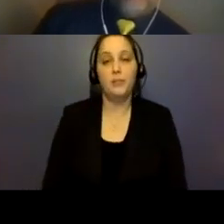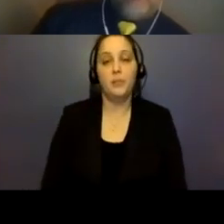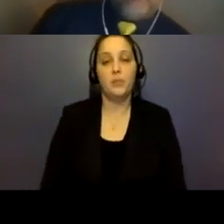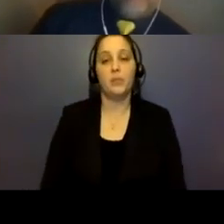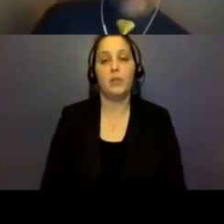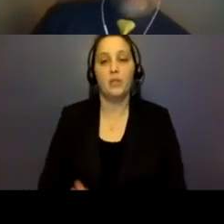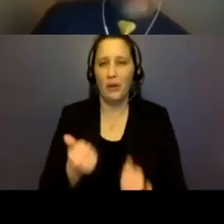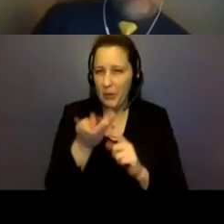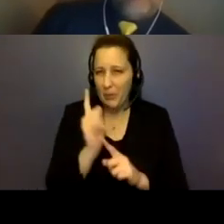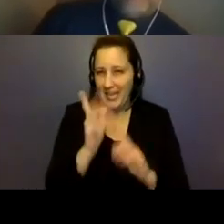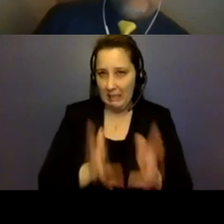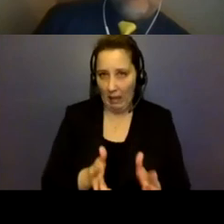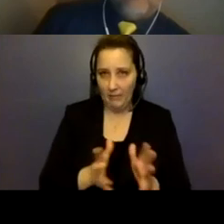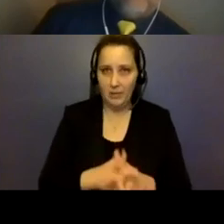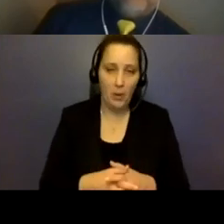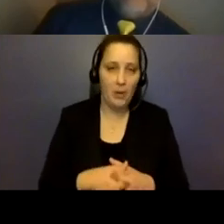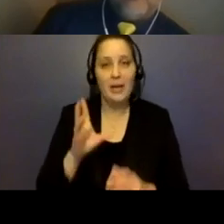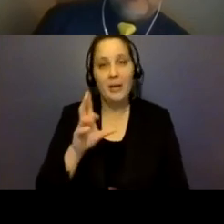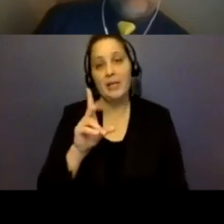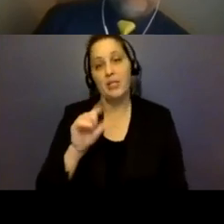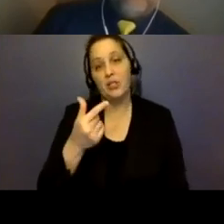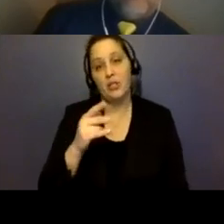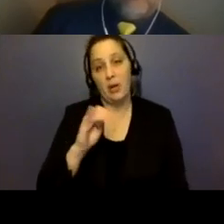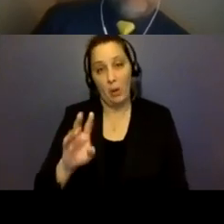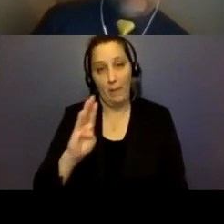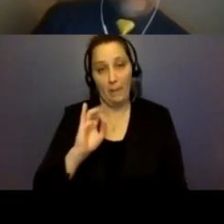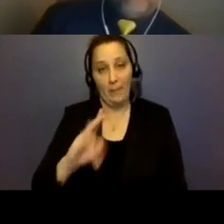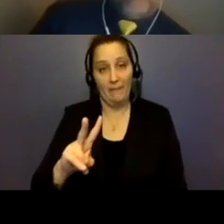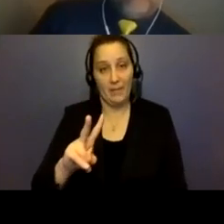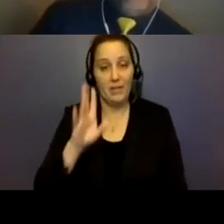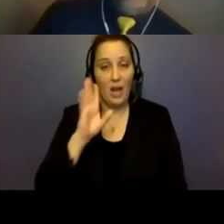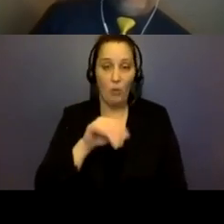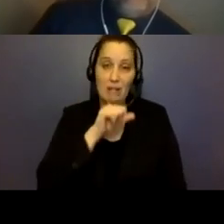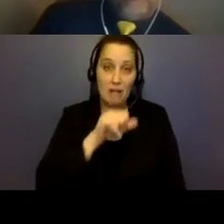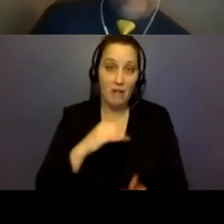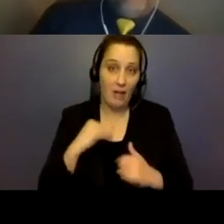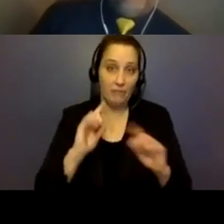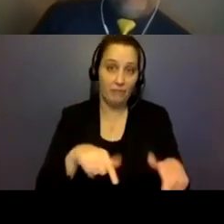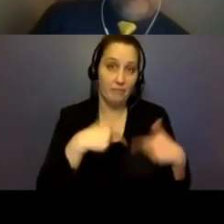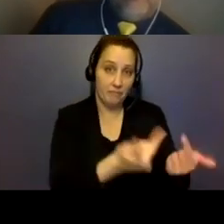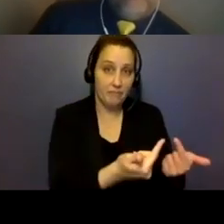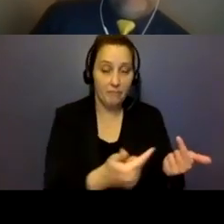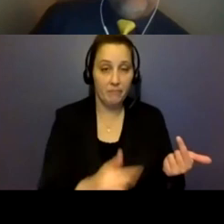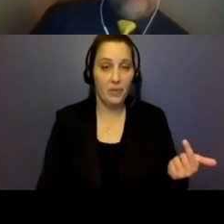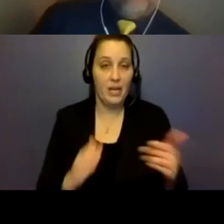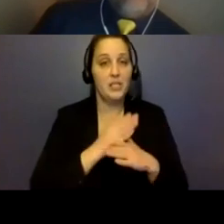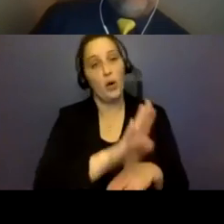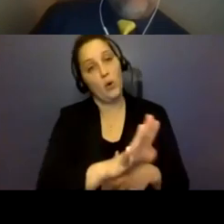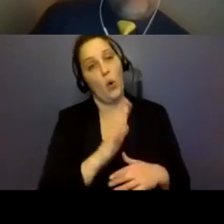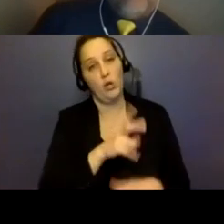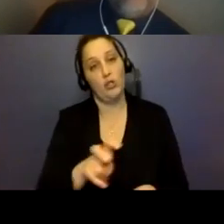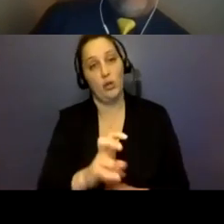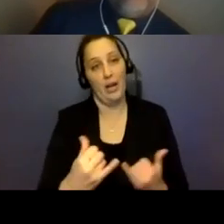few minutes that we have left, you know, General Bivens, I'd love to you know, have you just share your journey